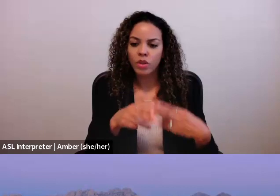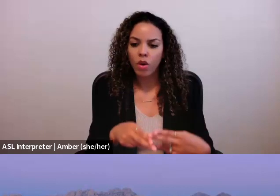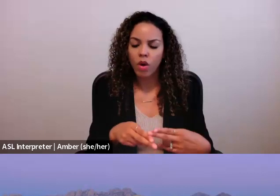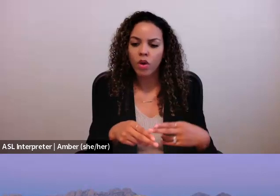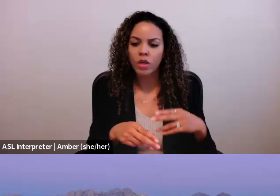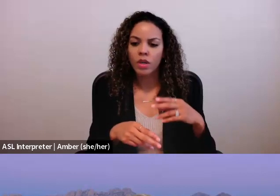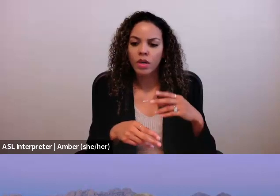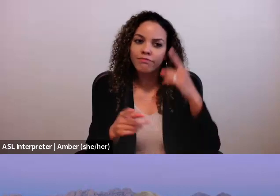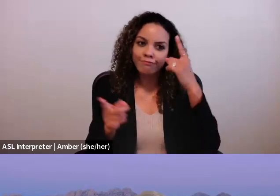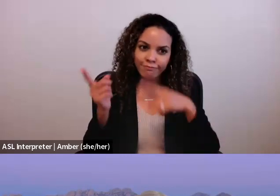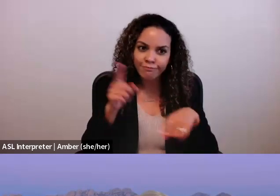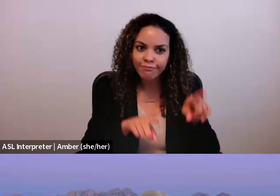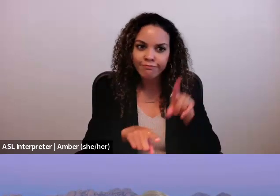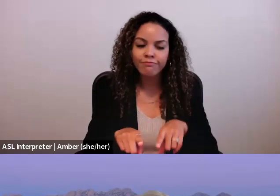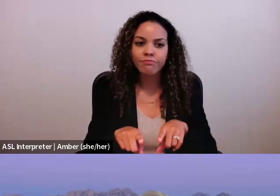consensual